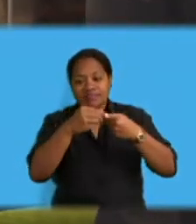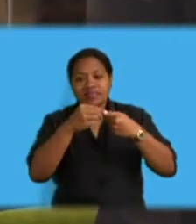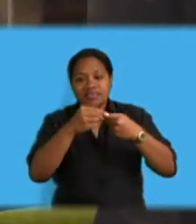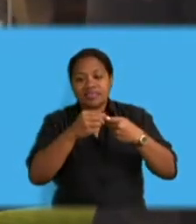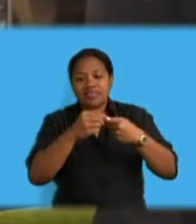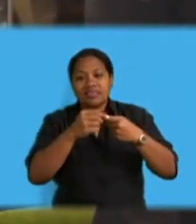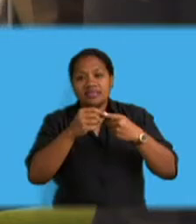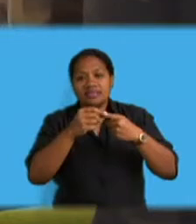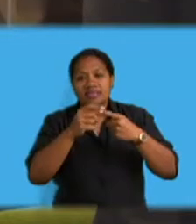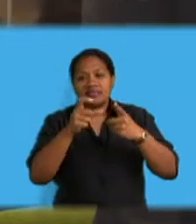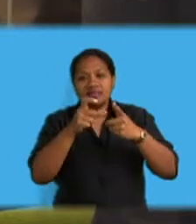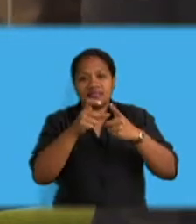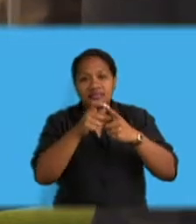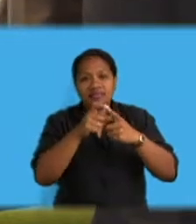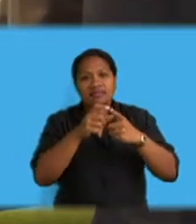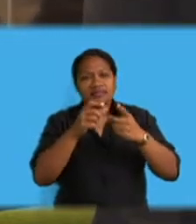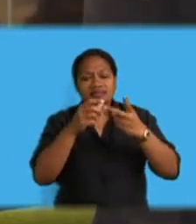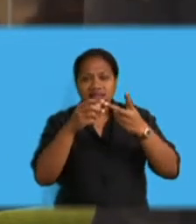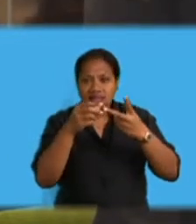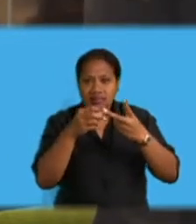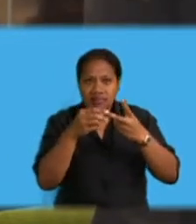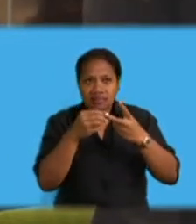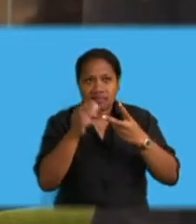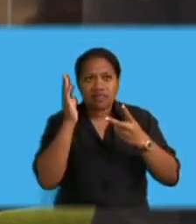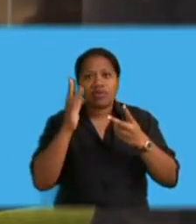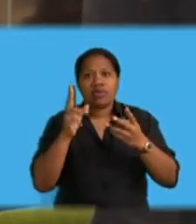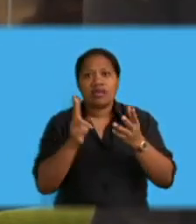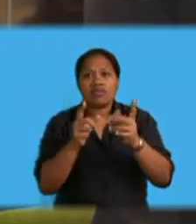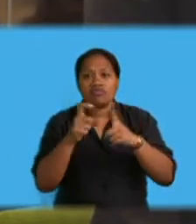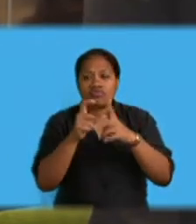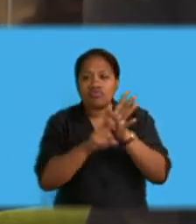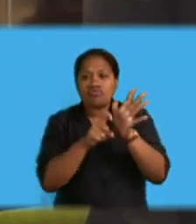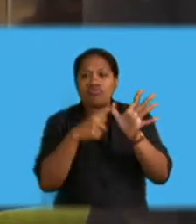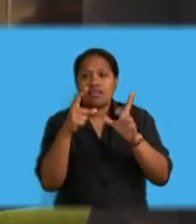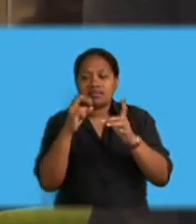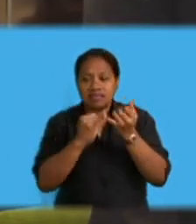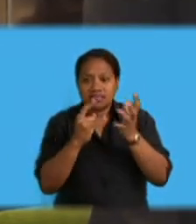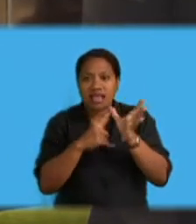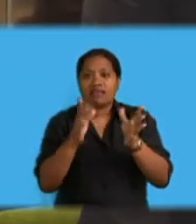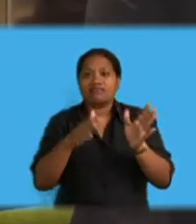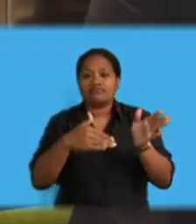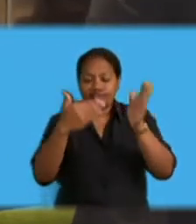Drasa Public Primary School, Navoli Sangam Primary School,